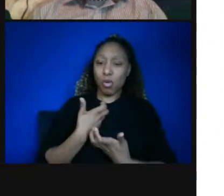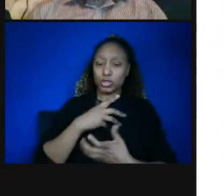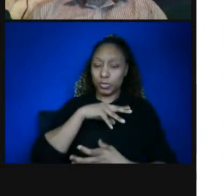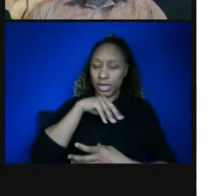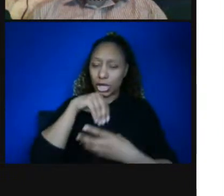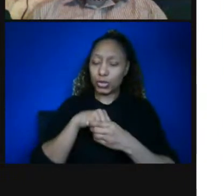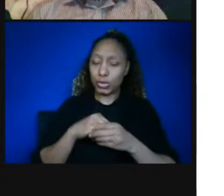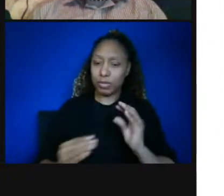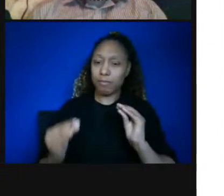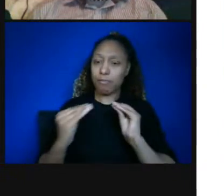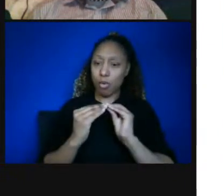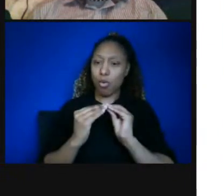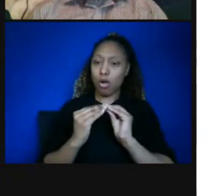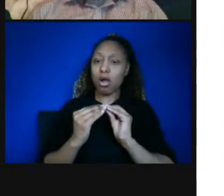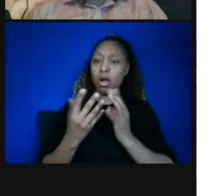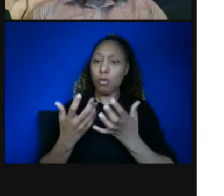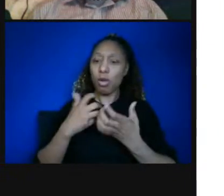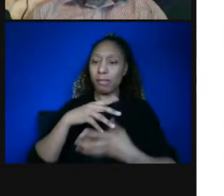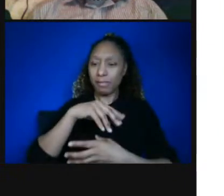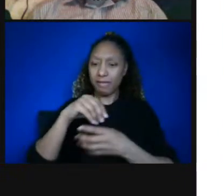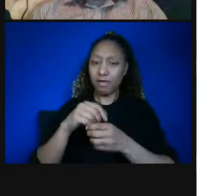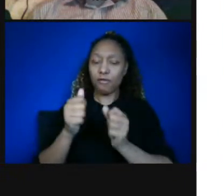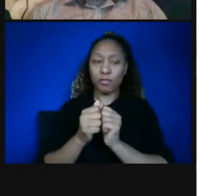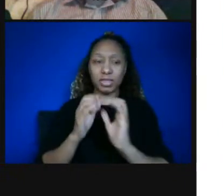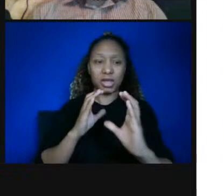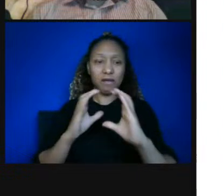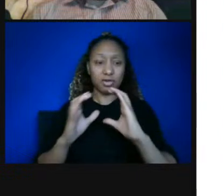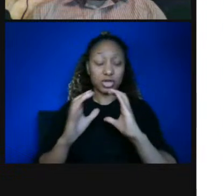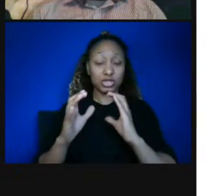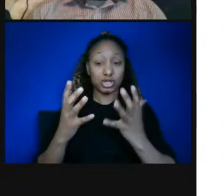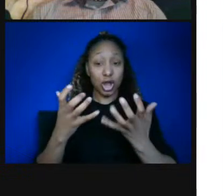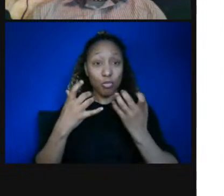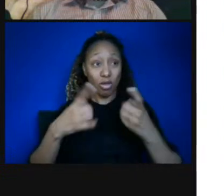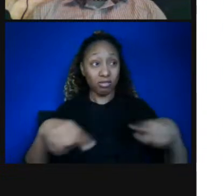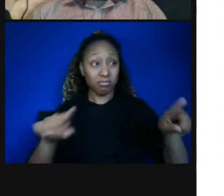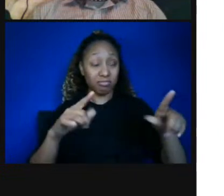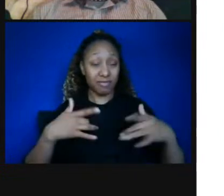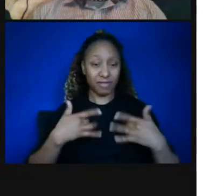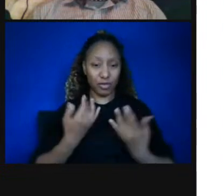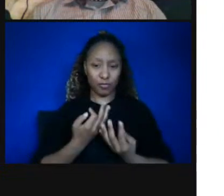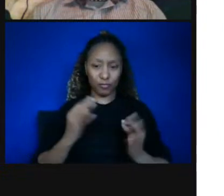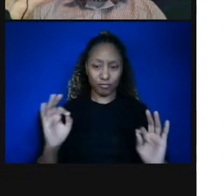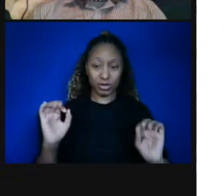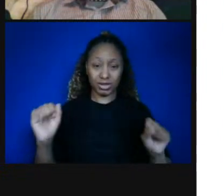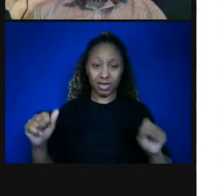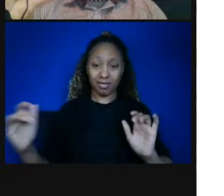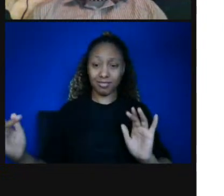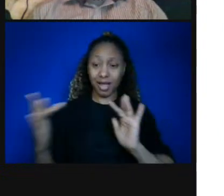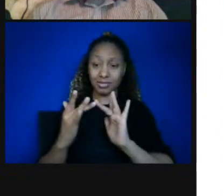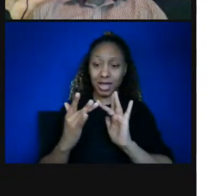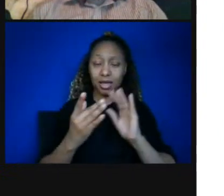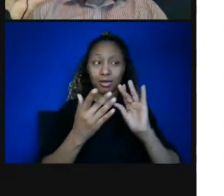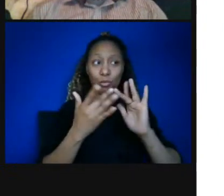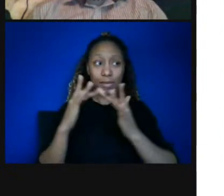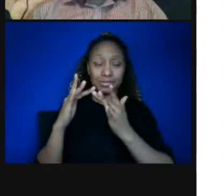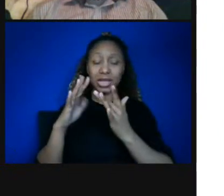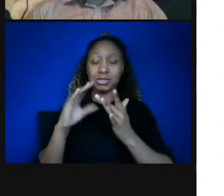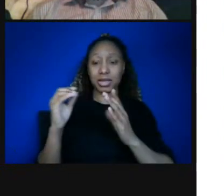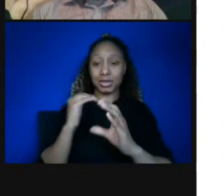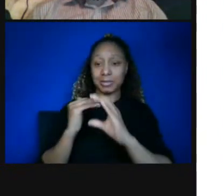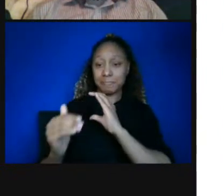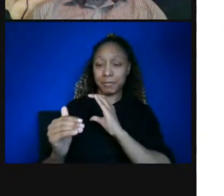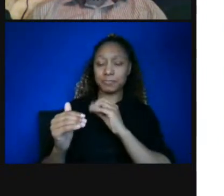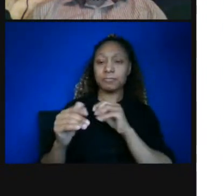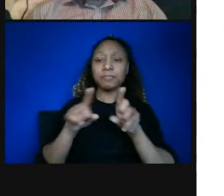more into the conversation, for the public to feel free to reach out to tribal communities through their emails and websites. but also asked